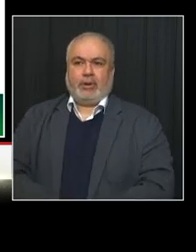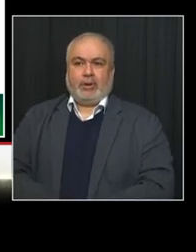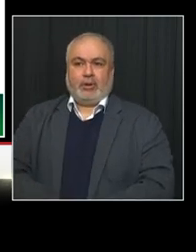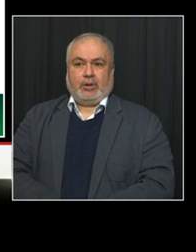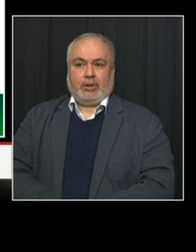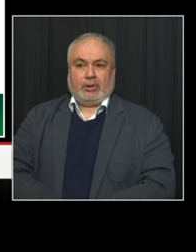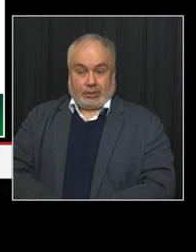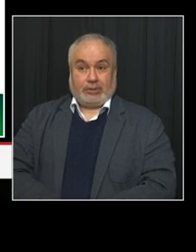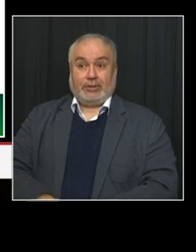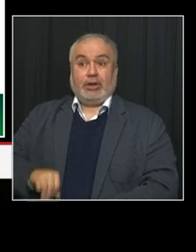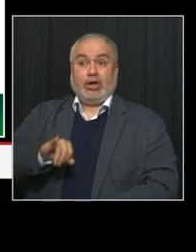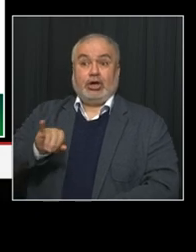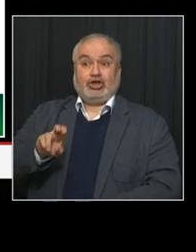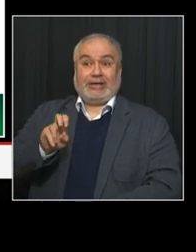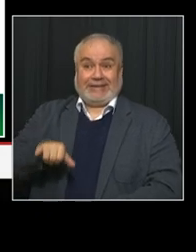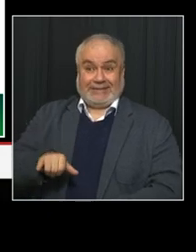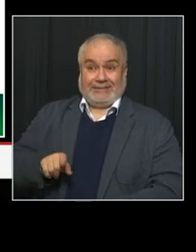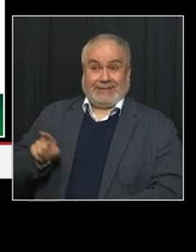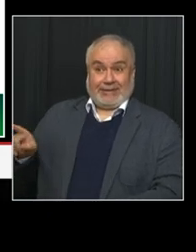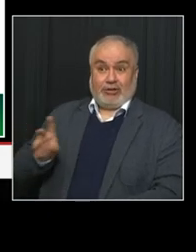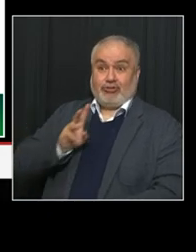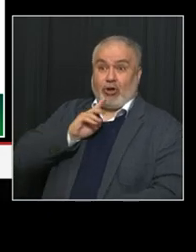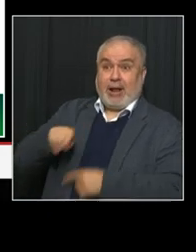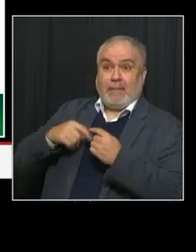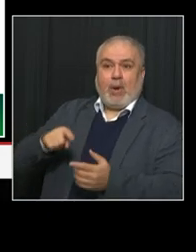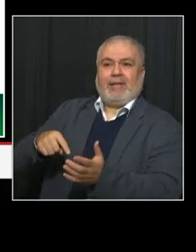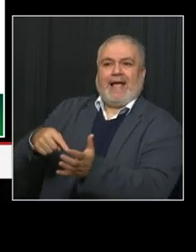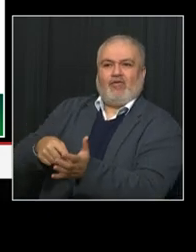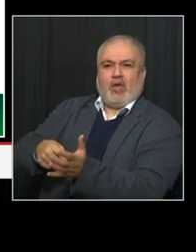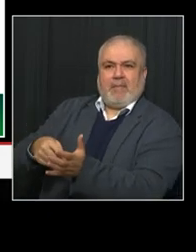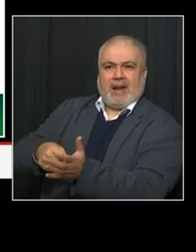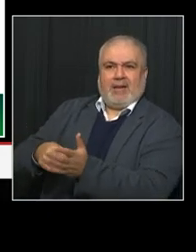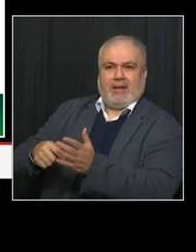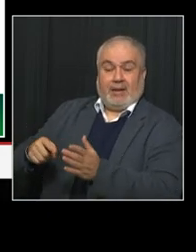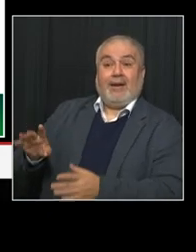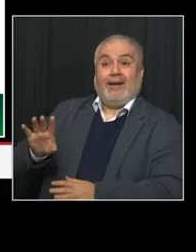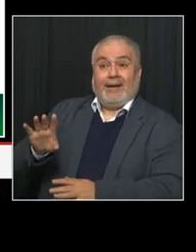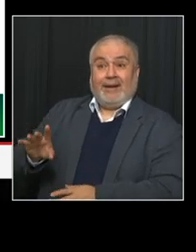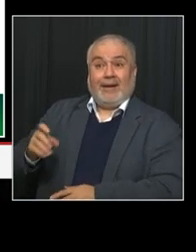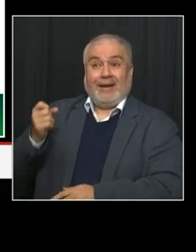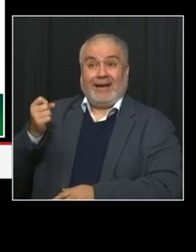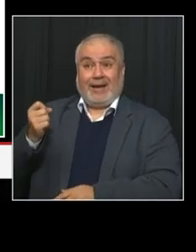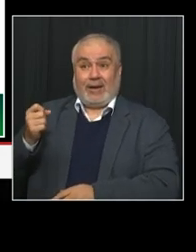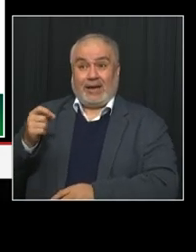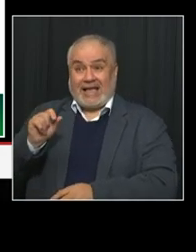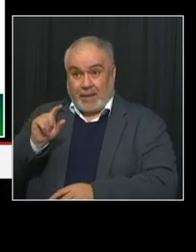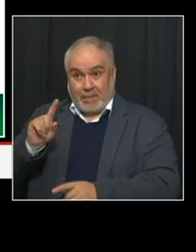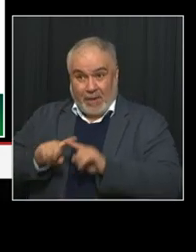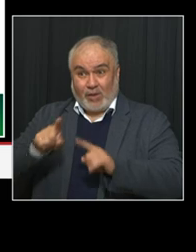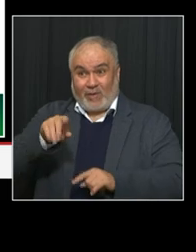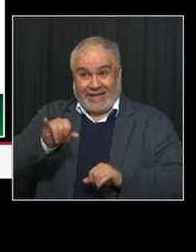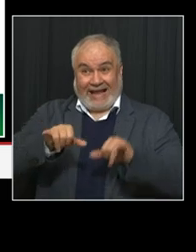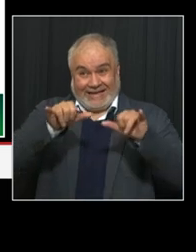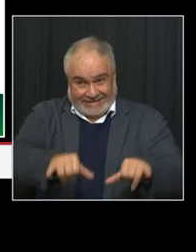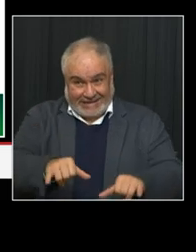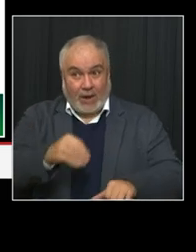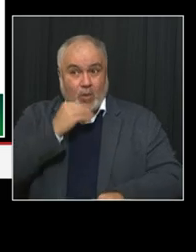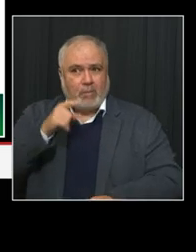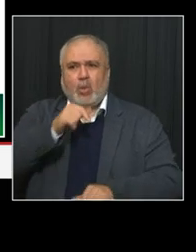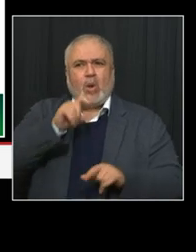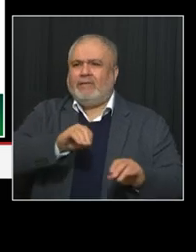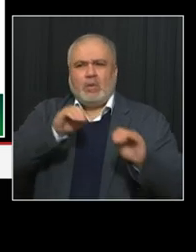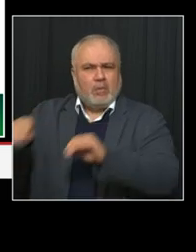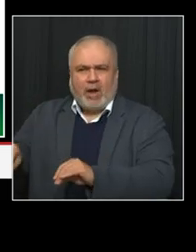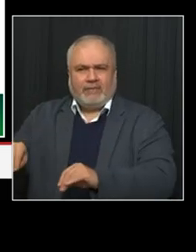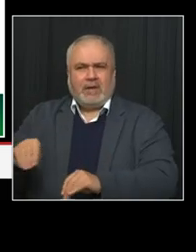But we all know if you can afford to stay in your home and it's safe for you, that's the most affordable senior